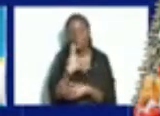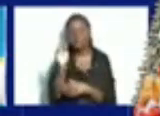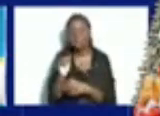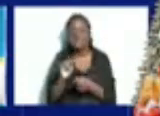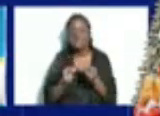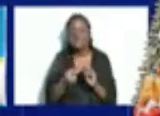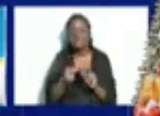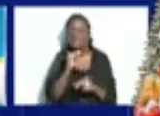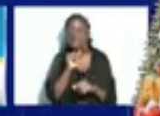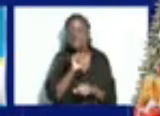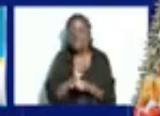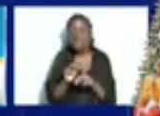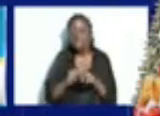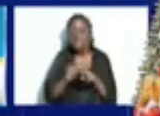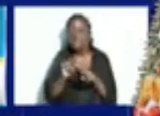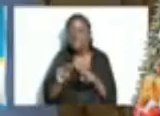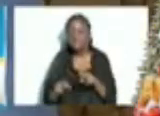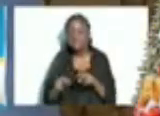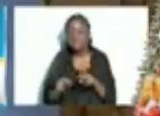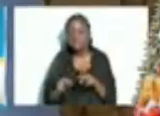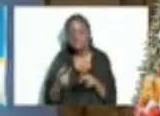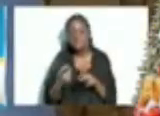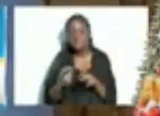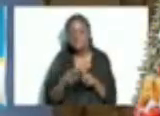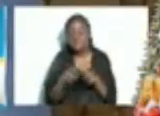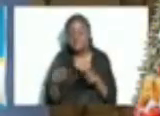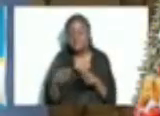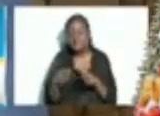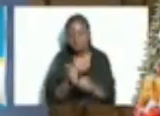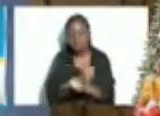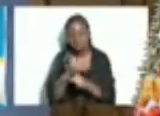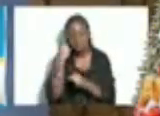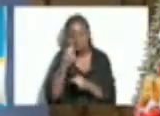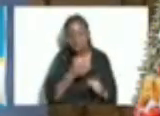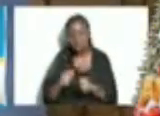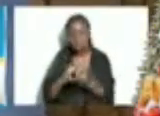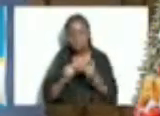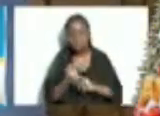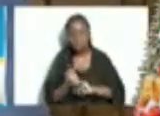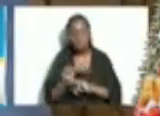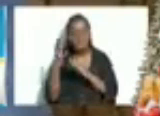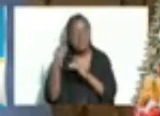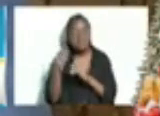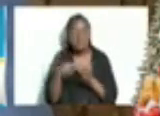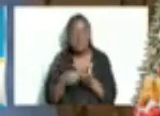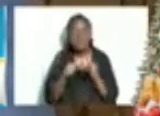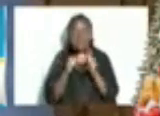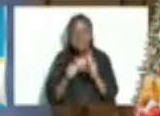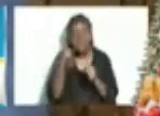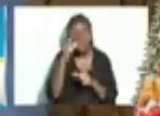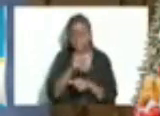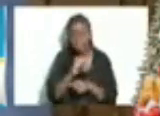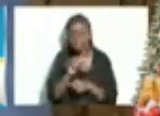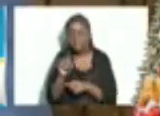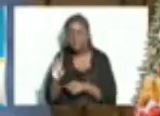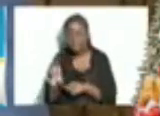was especially strong for tourism. Minister Halkitis believes this momentum continues for 2024. Speaking with some of the